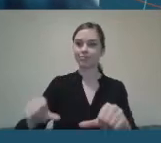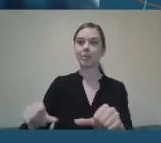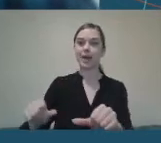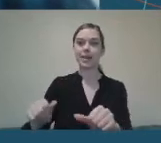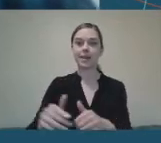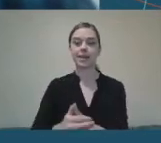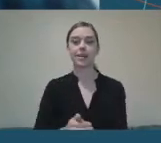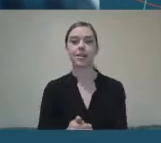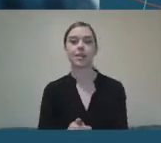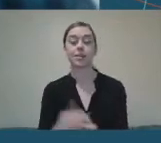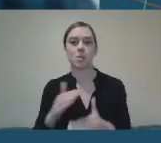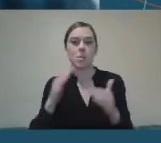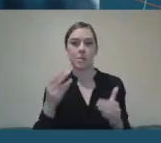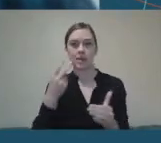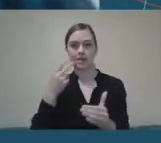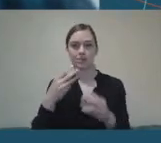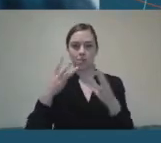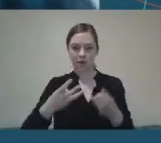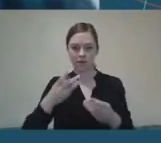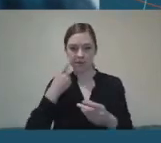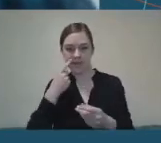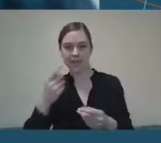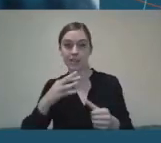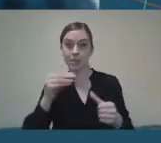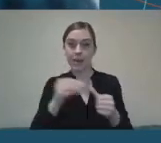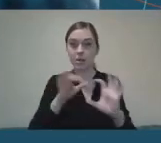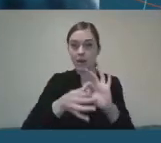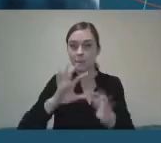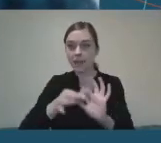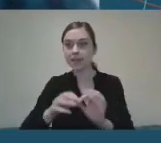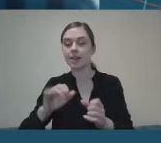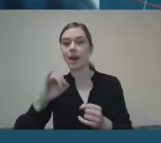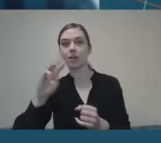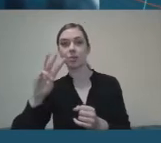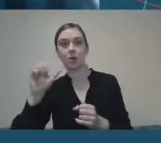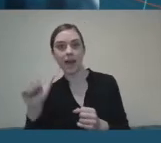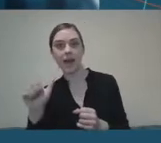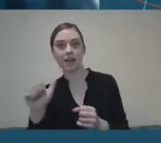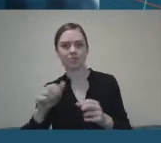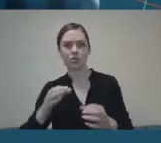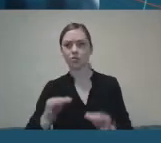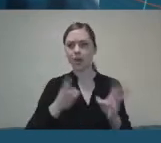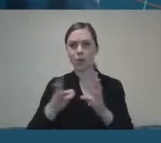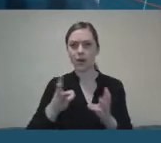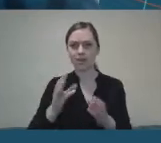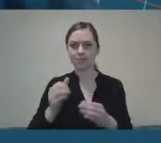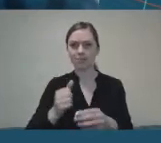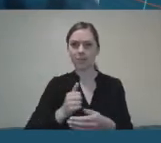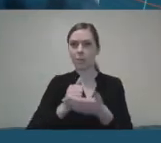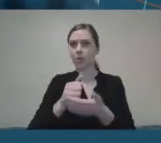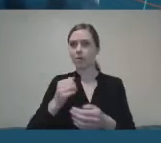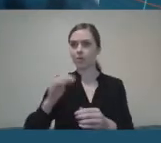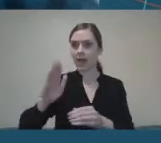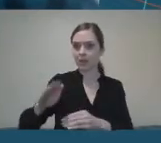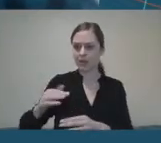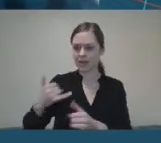you know, Special Olympics and IWA in particular have done fantastic work with disability basketball for years. It's up to us now as an NGB